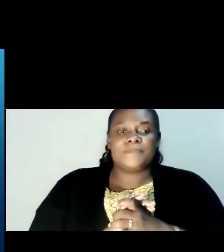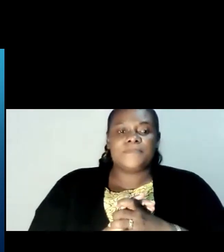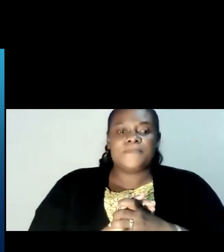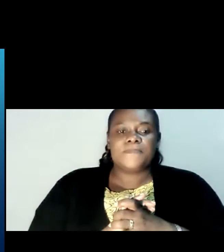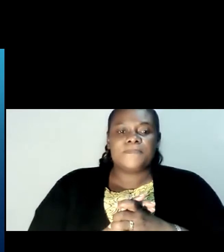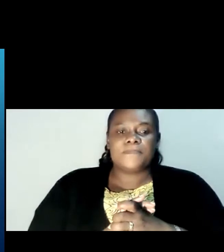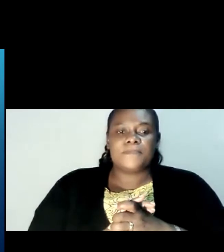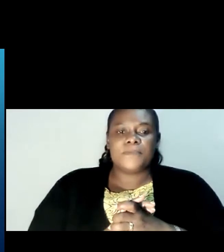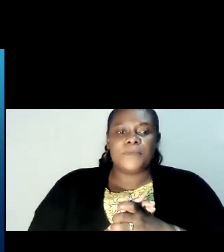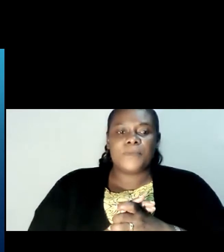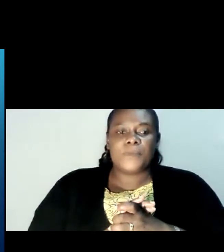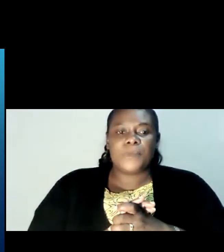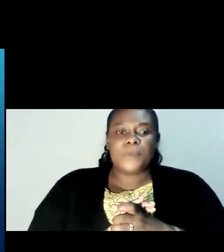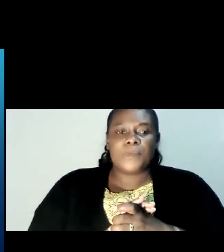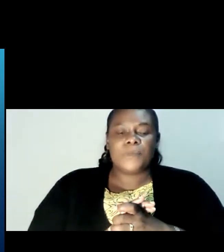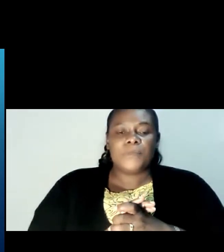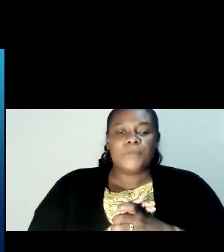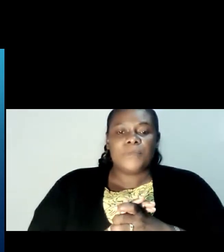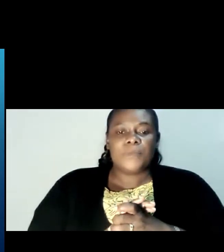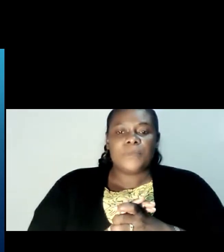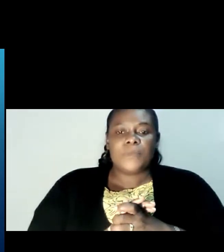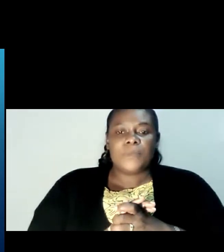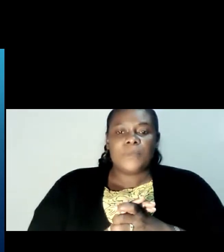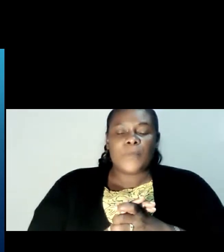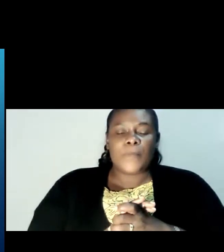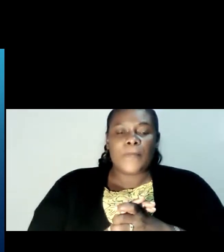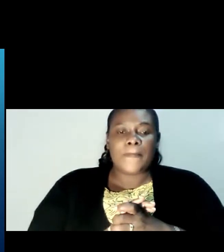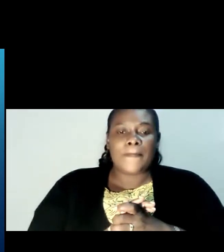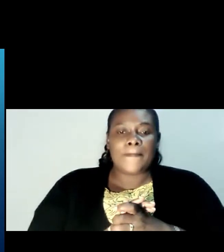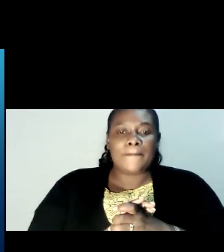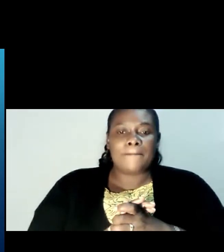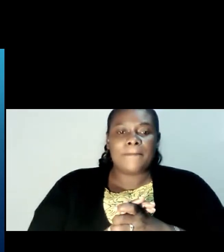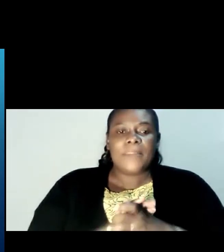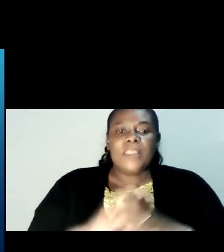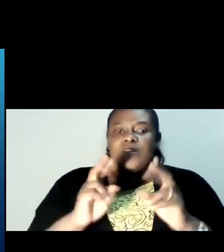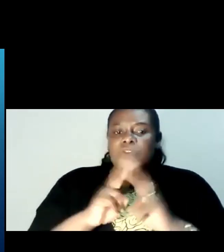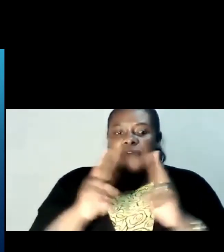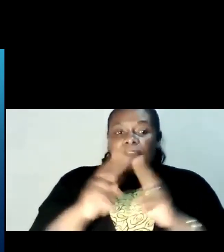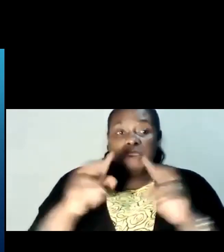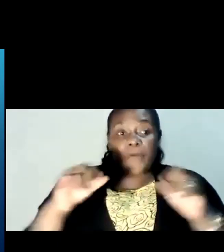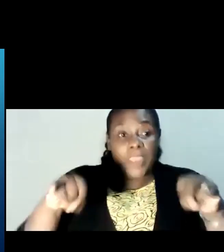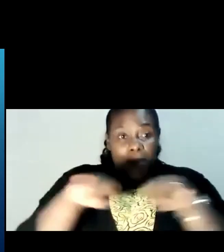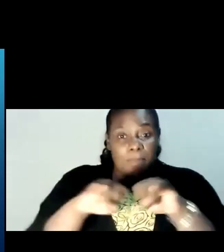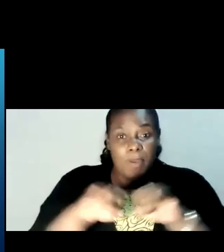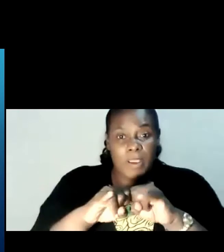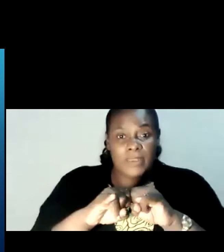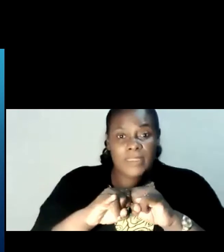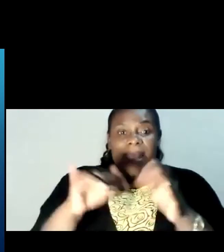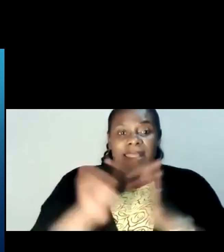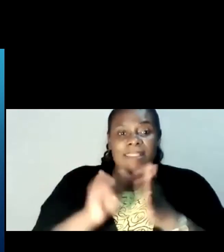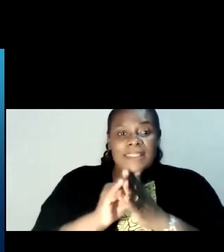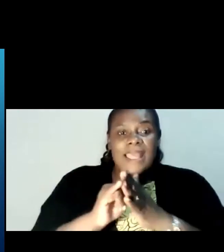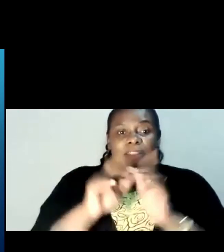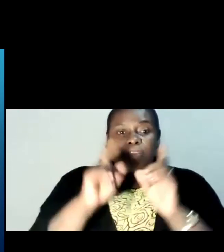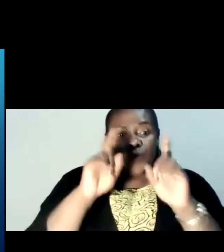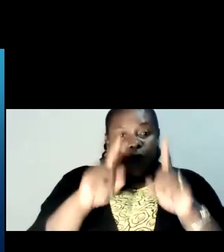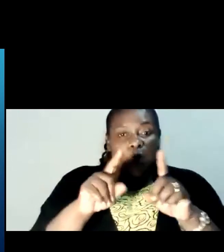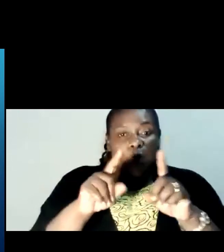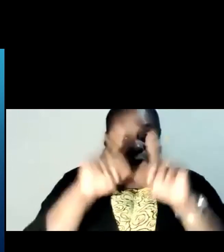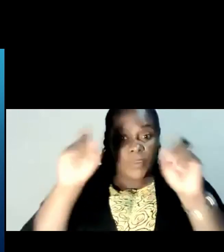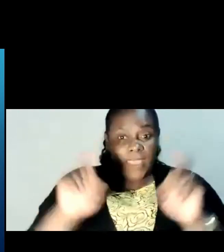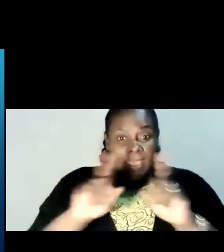So I'd like to just touch on this as well. It's important to get tested at least once a year if you're sexually